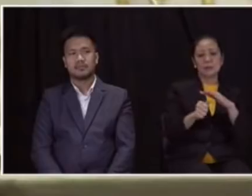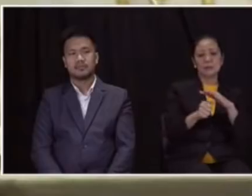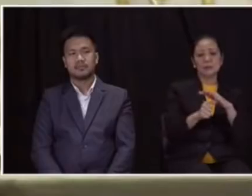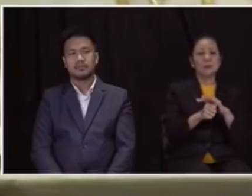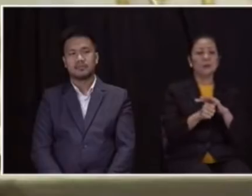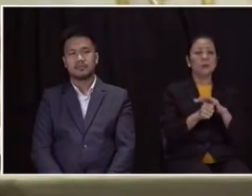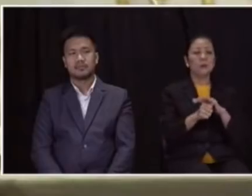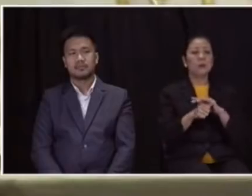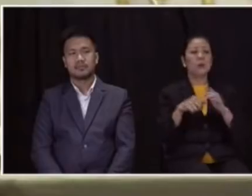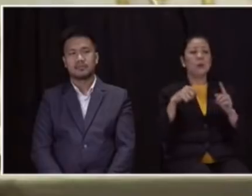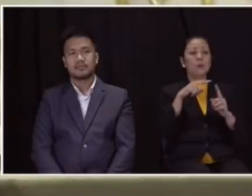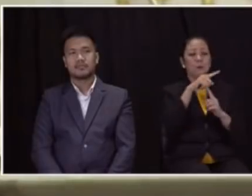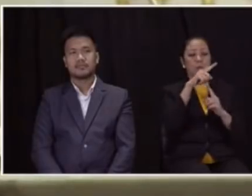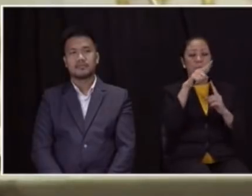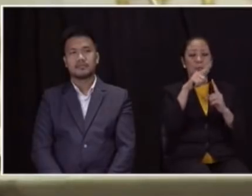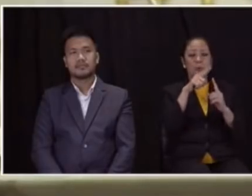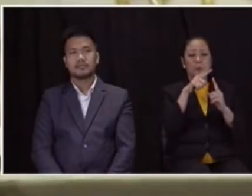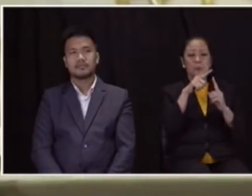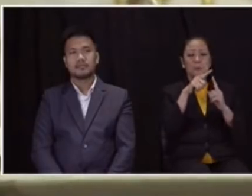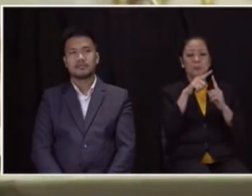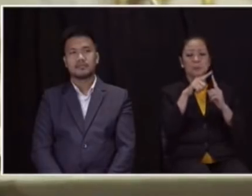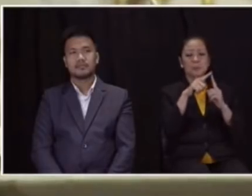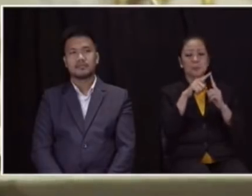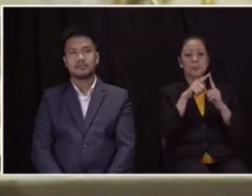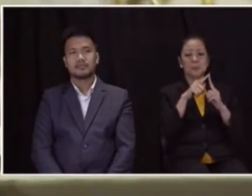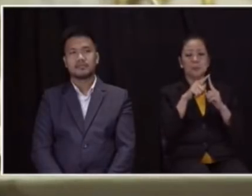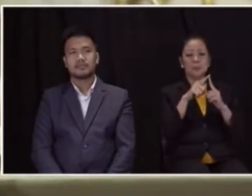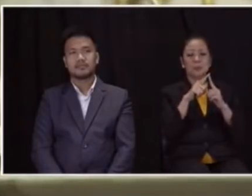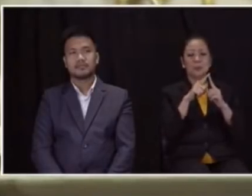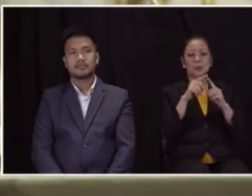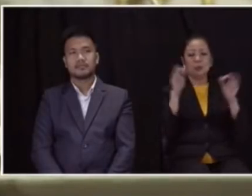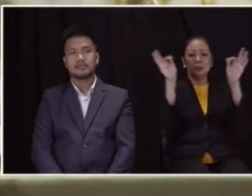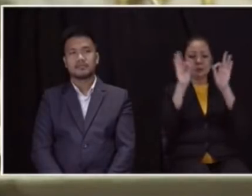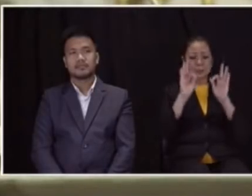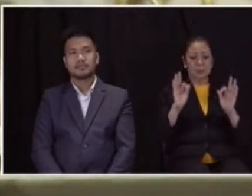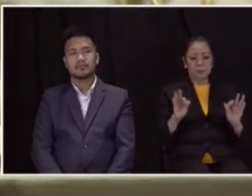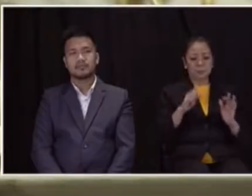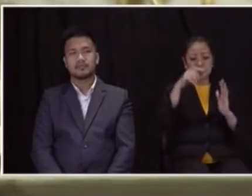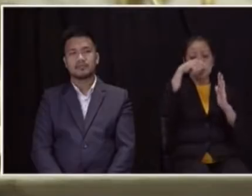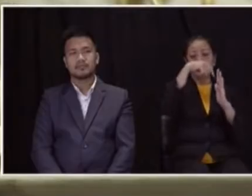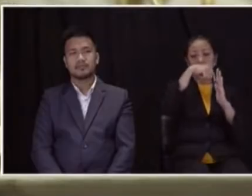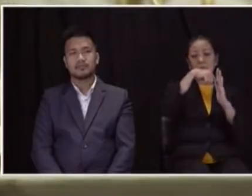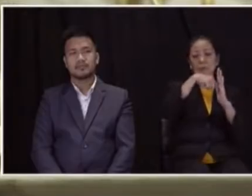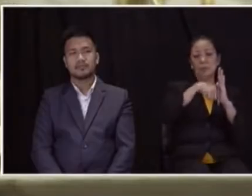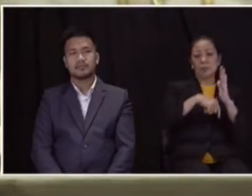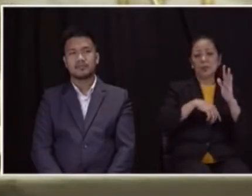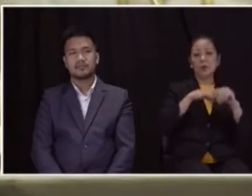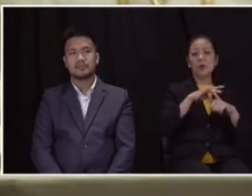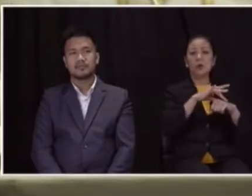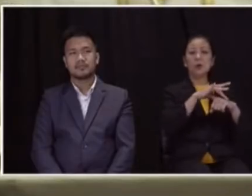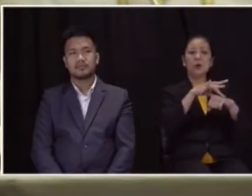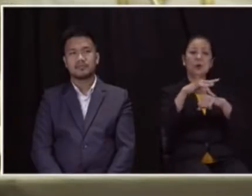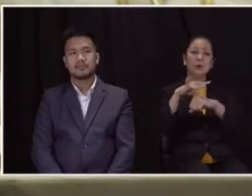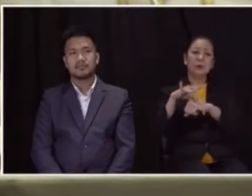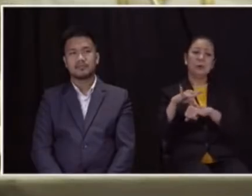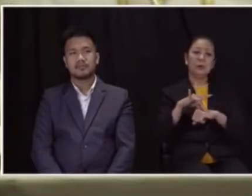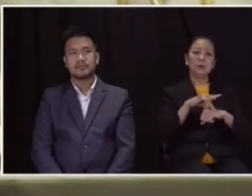secret, when I was fashioned in the depths of the